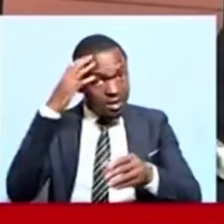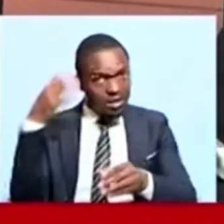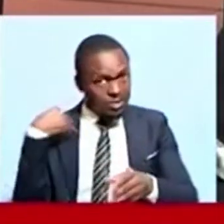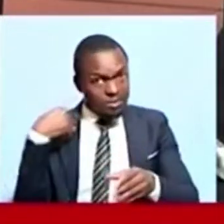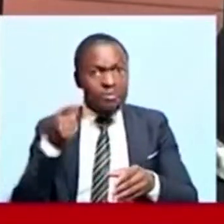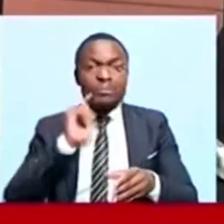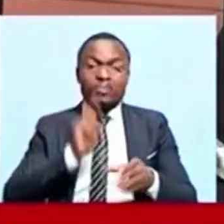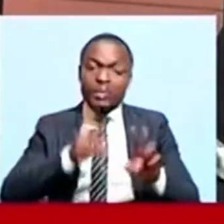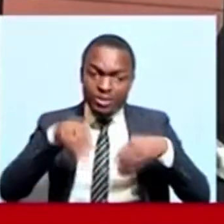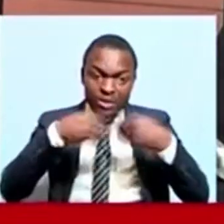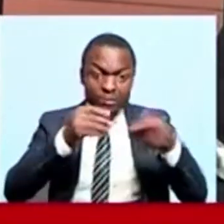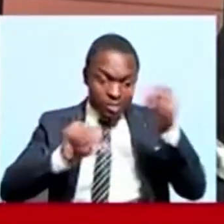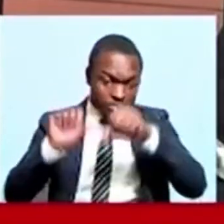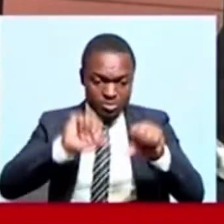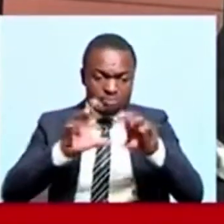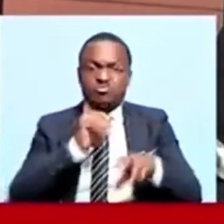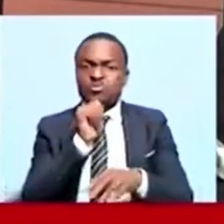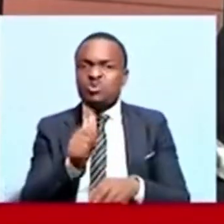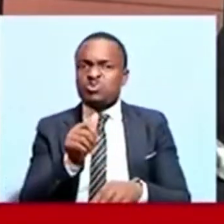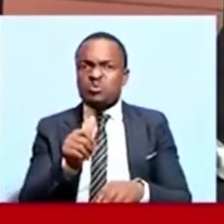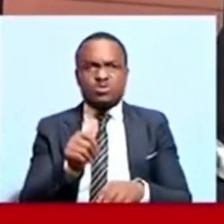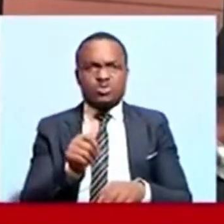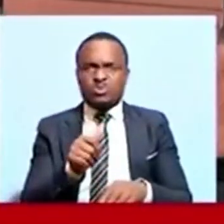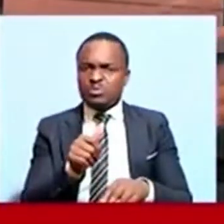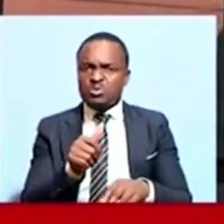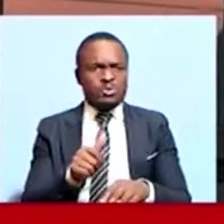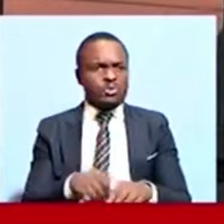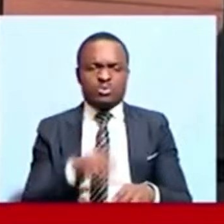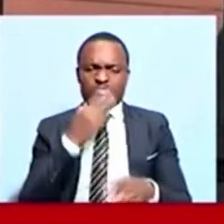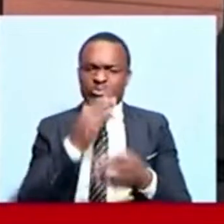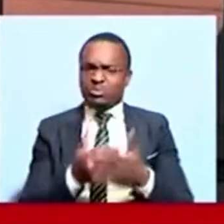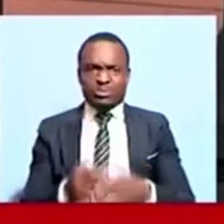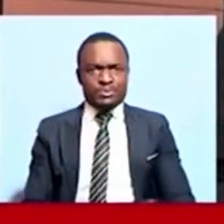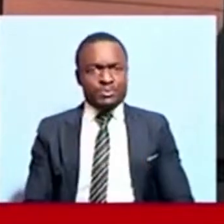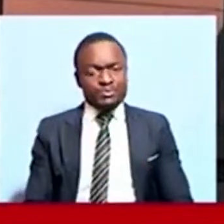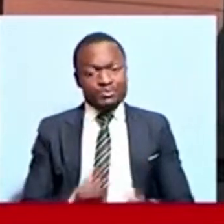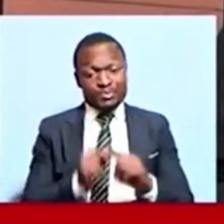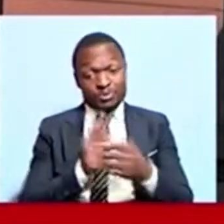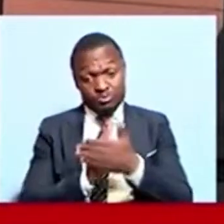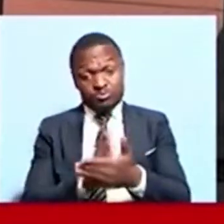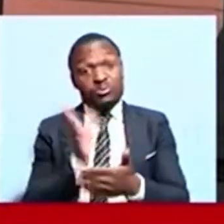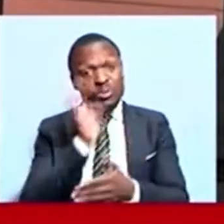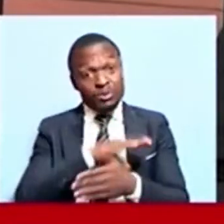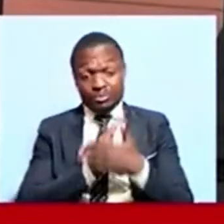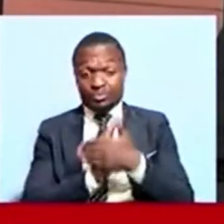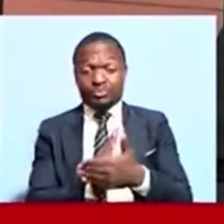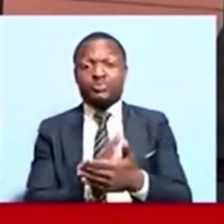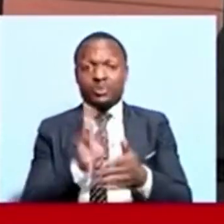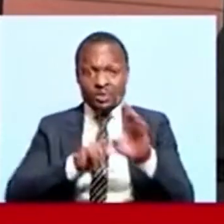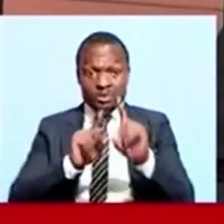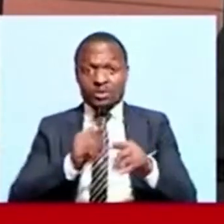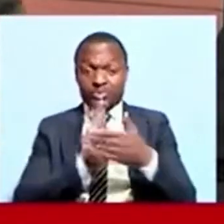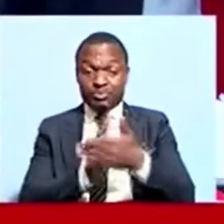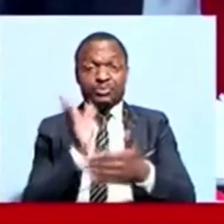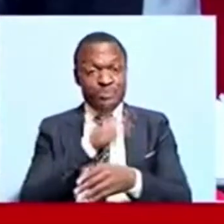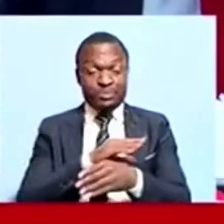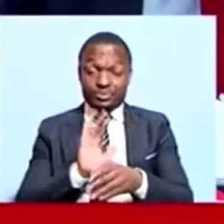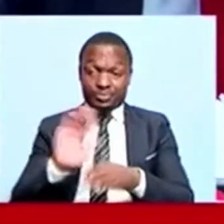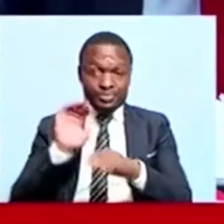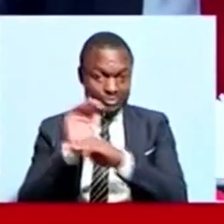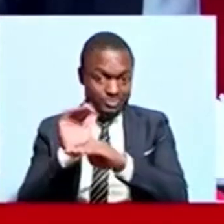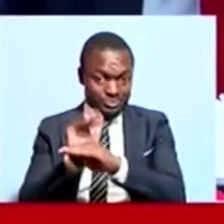audit, it's not making sense. Anyway, the chair has already guided. That is my comment, Chair. Thank you very much.